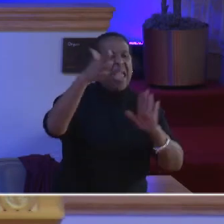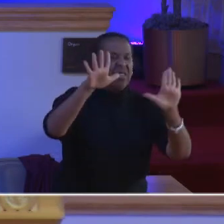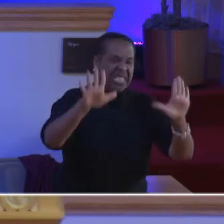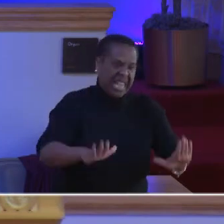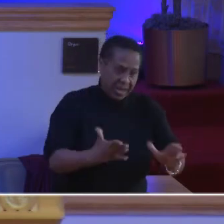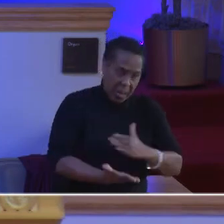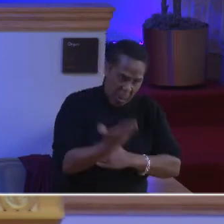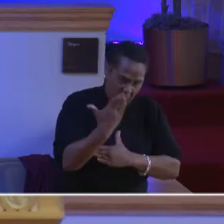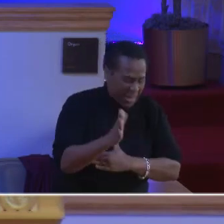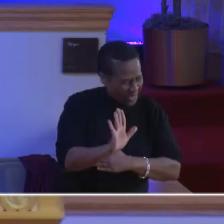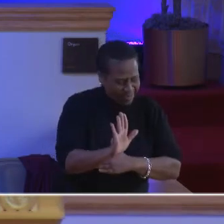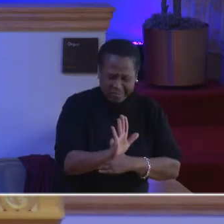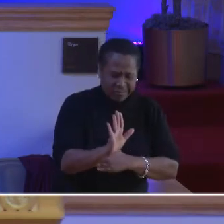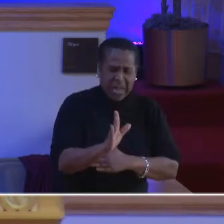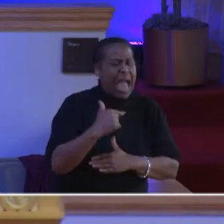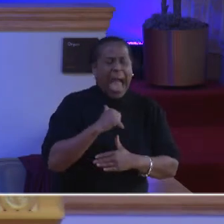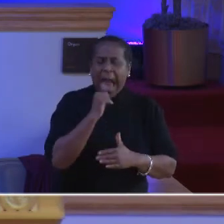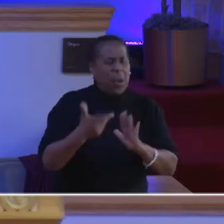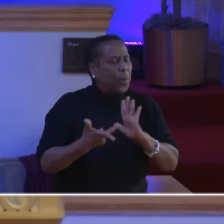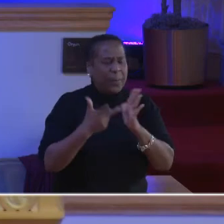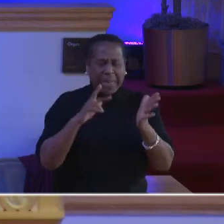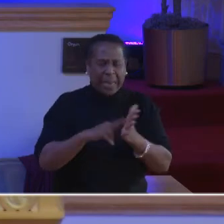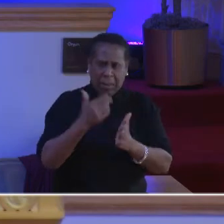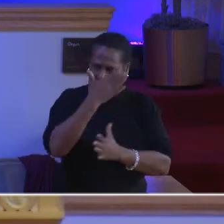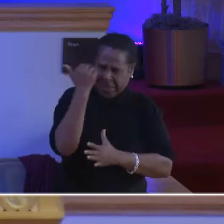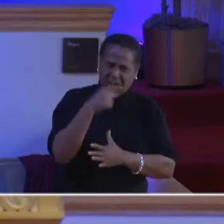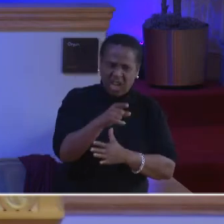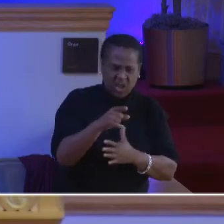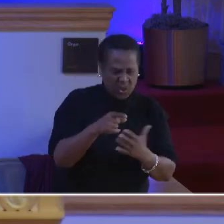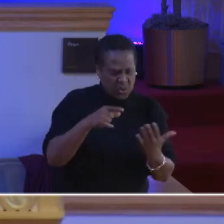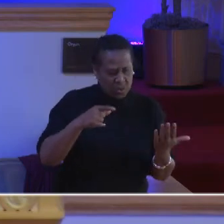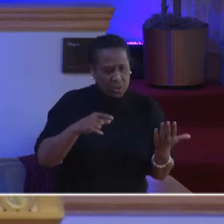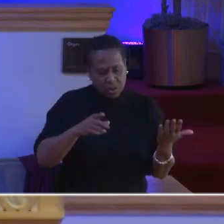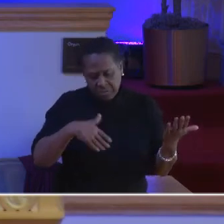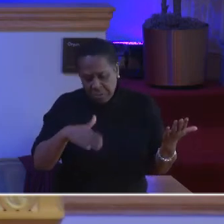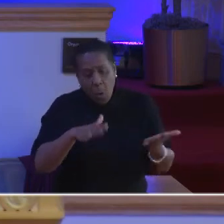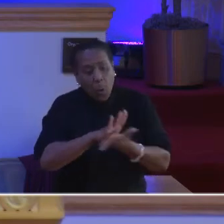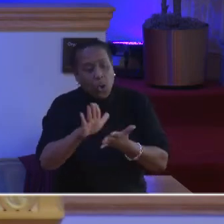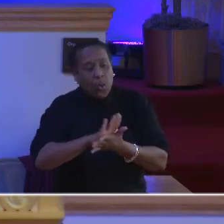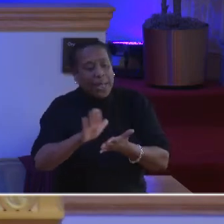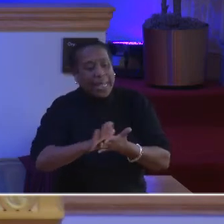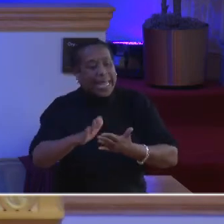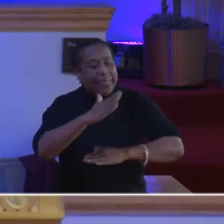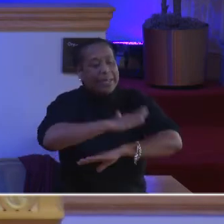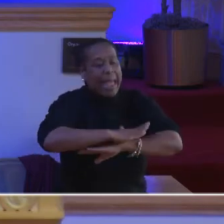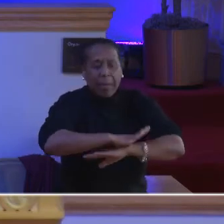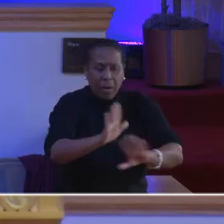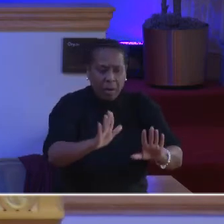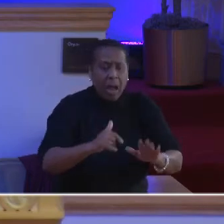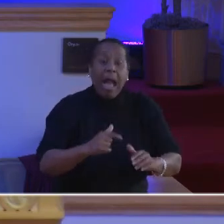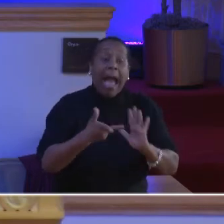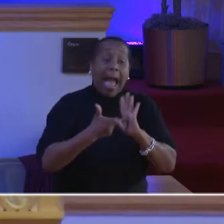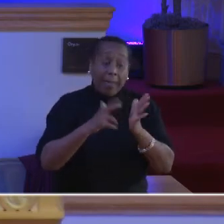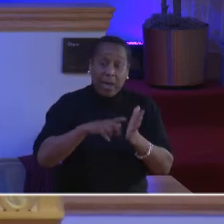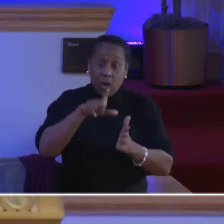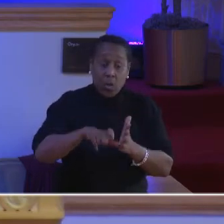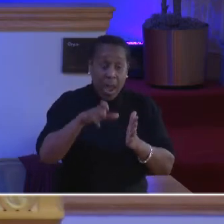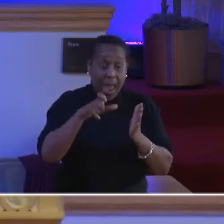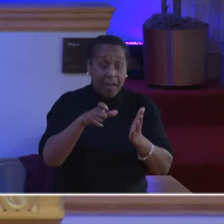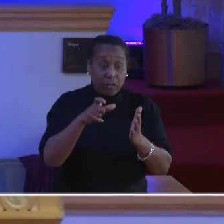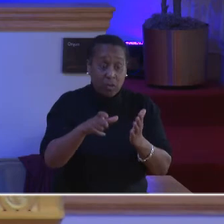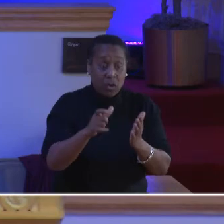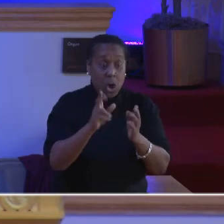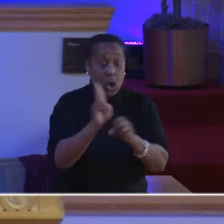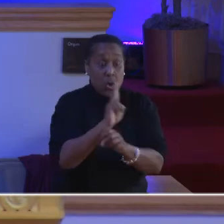morning. And I don't mean know it because you dust it when you clean the coffee table. But I mean you better pick up